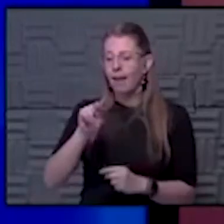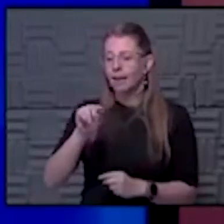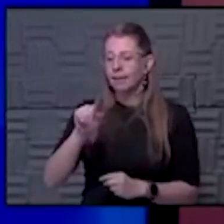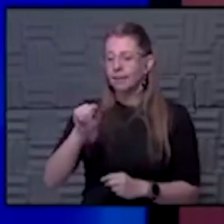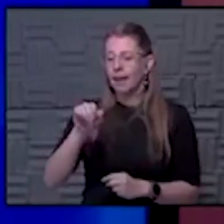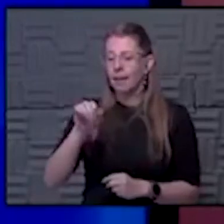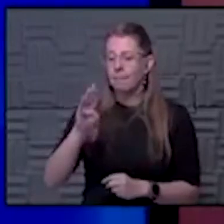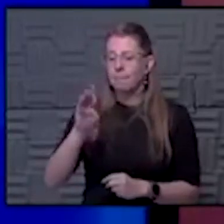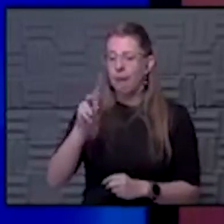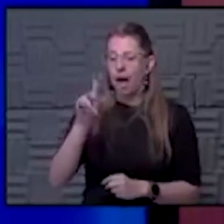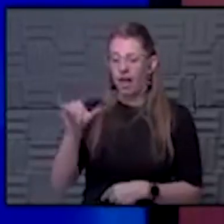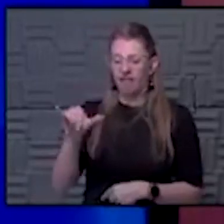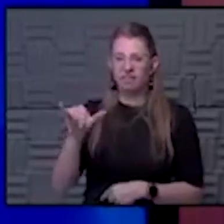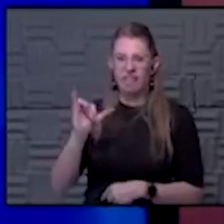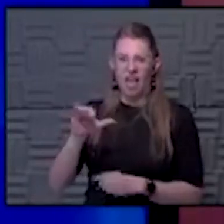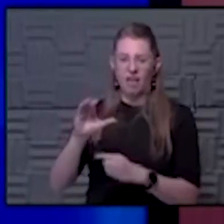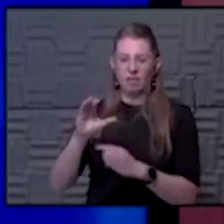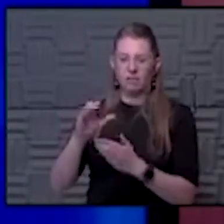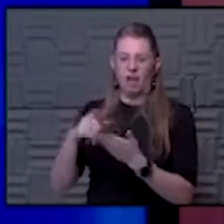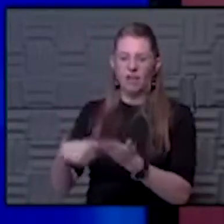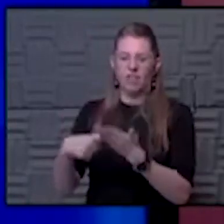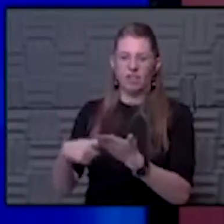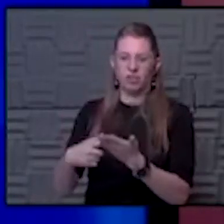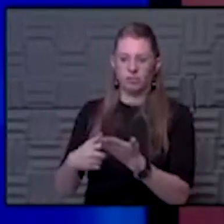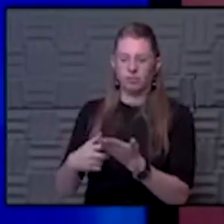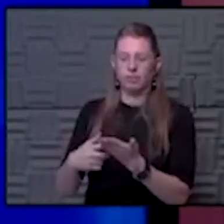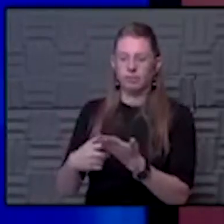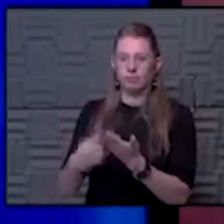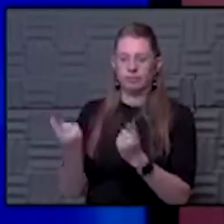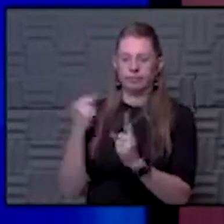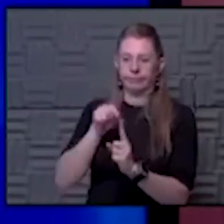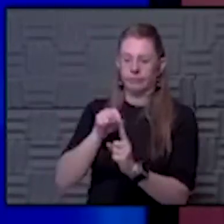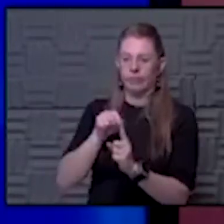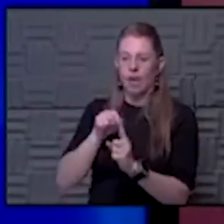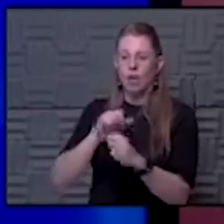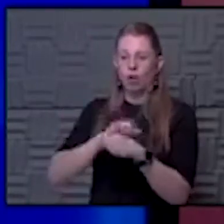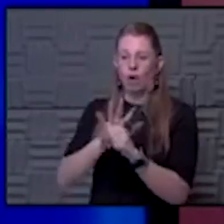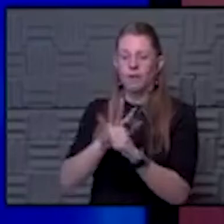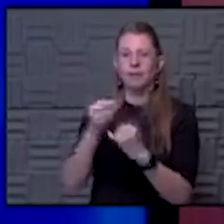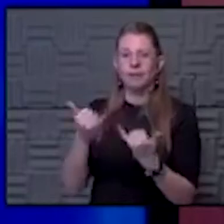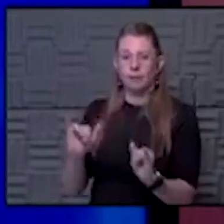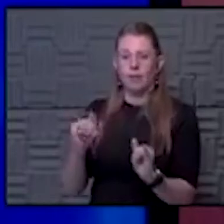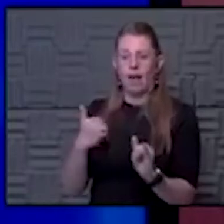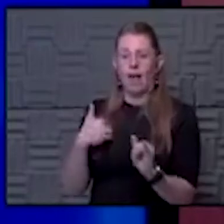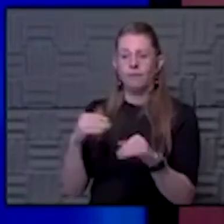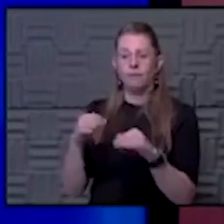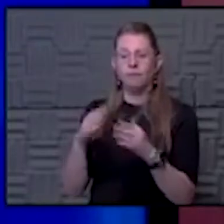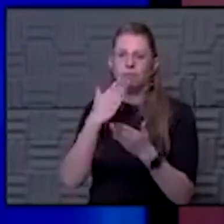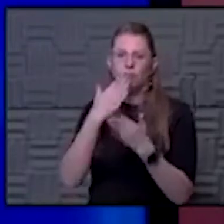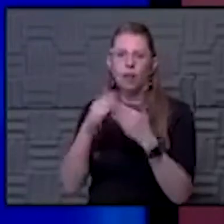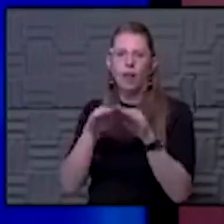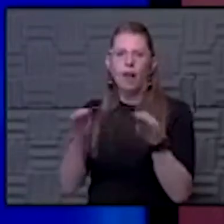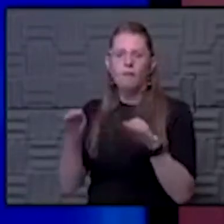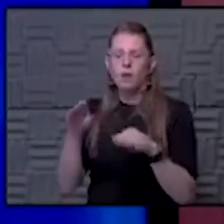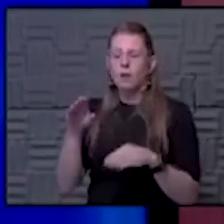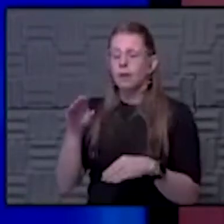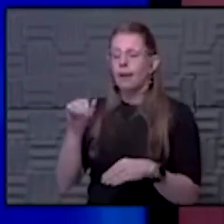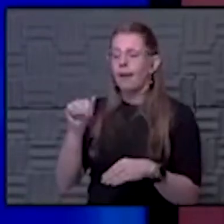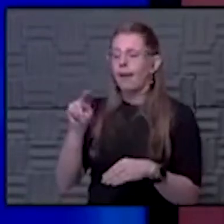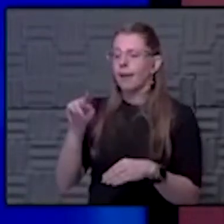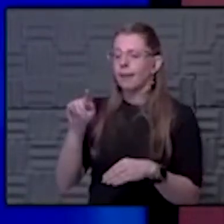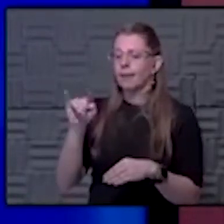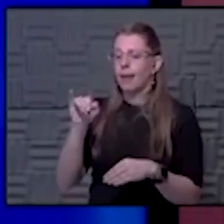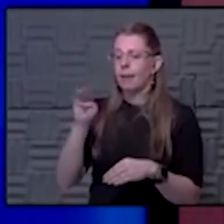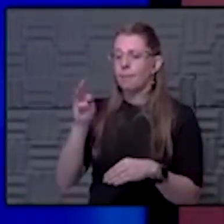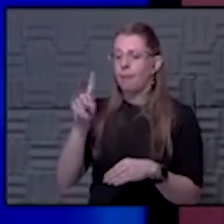that conversation, for folks who have had COVID and still have a decent level of antibodies, because this vaccine is in such